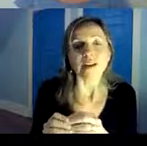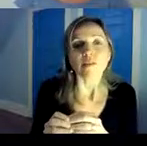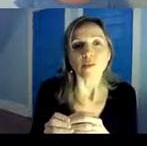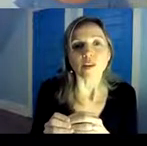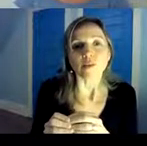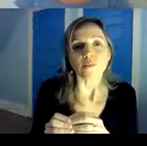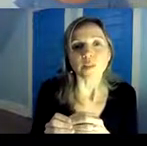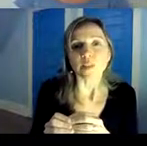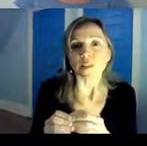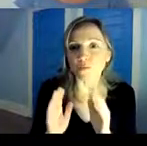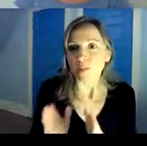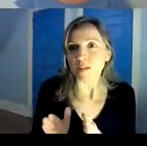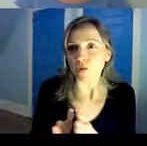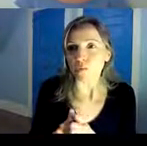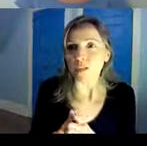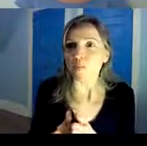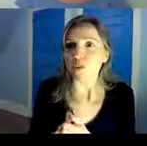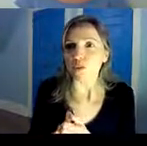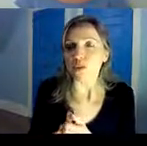tip for you.